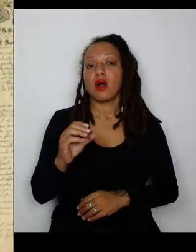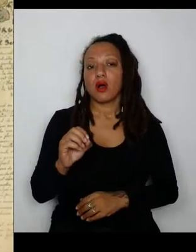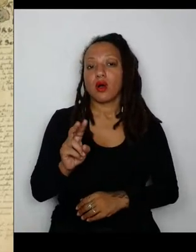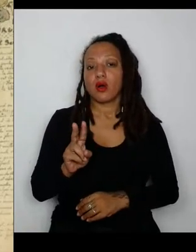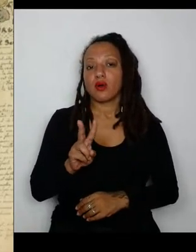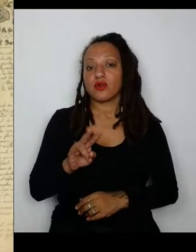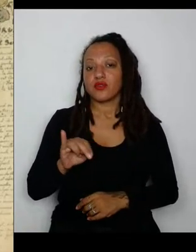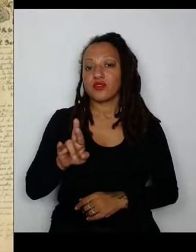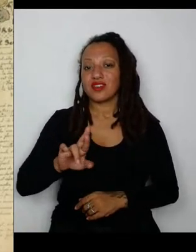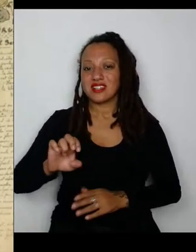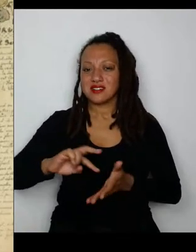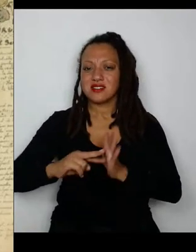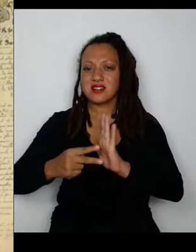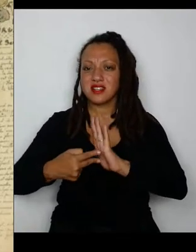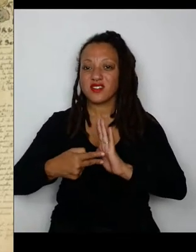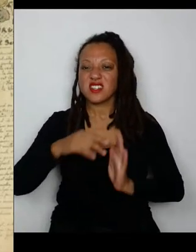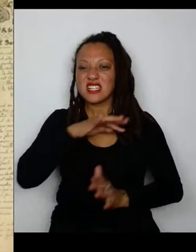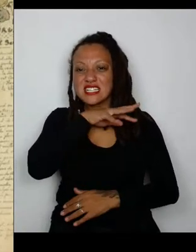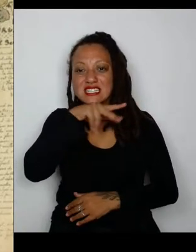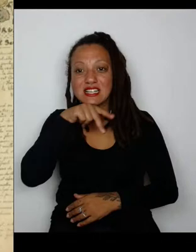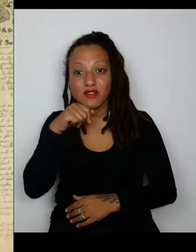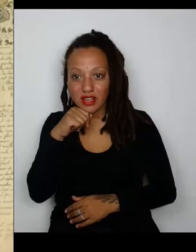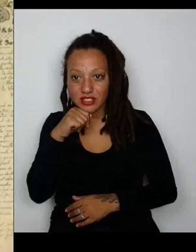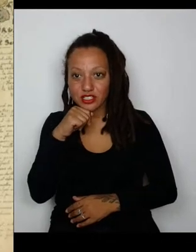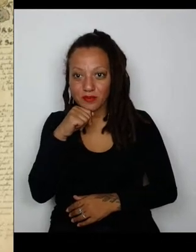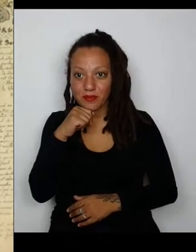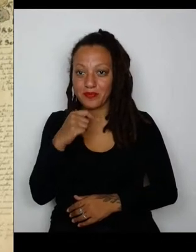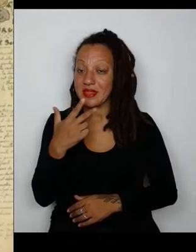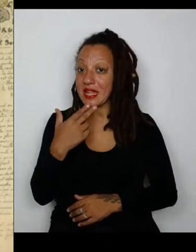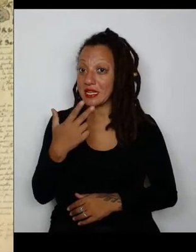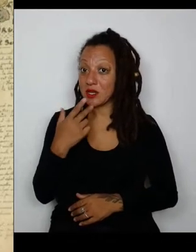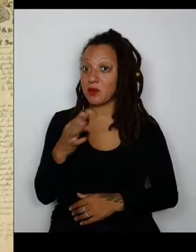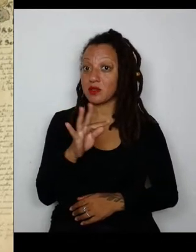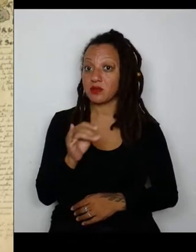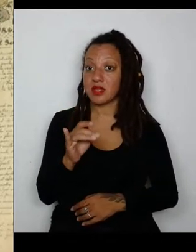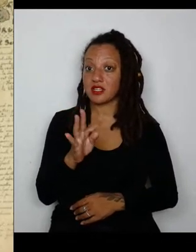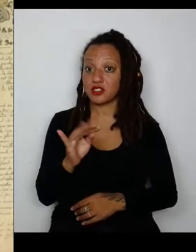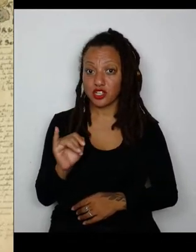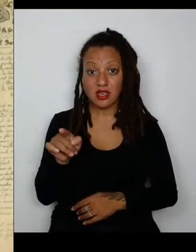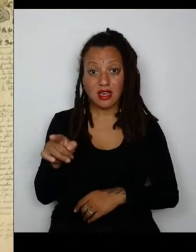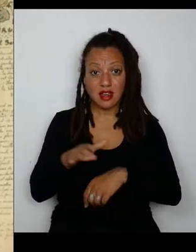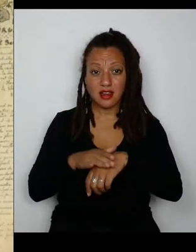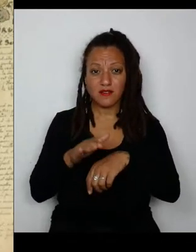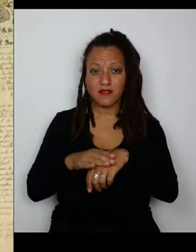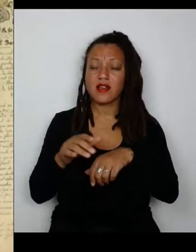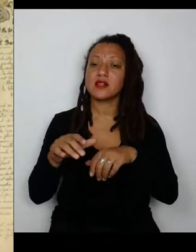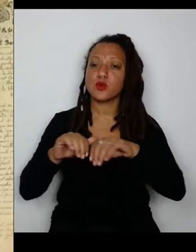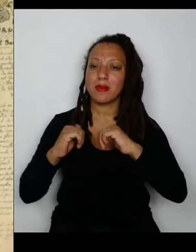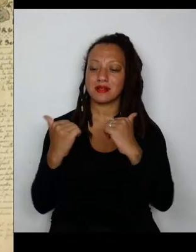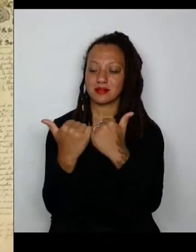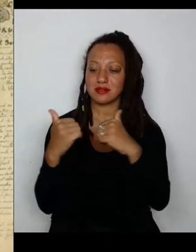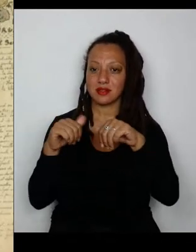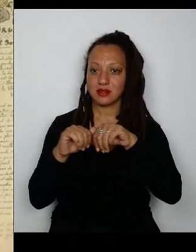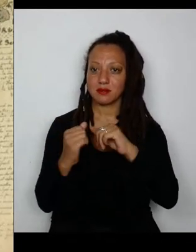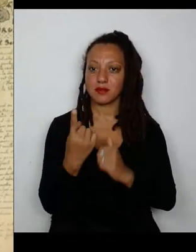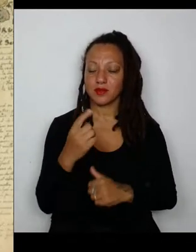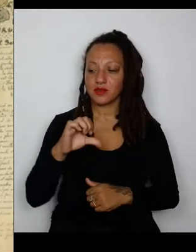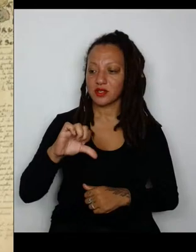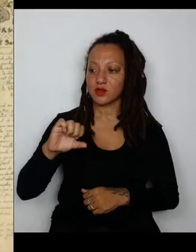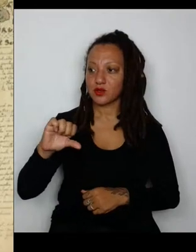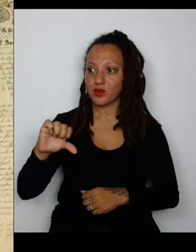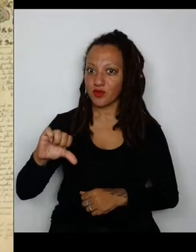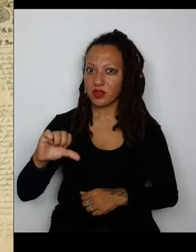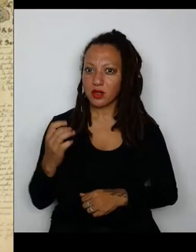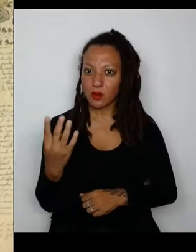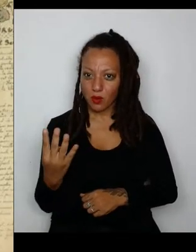1894. he accompanied the oviri sketch with a reference to the androgynous protagonist of honoree de